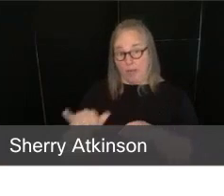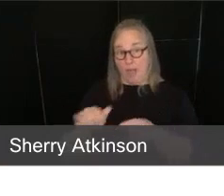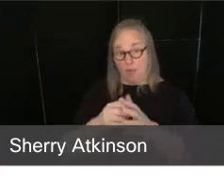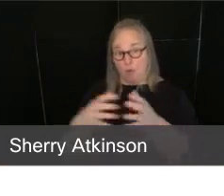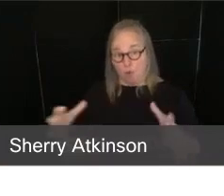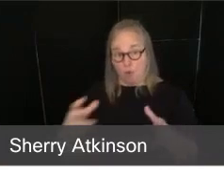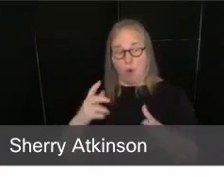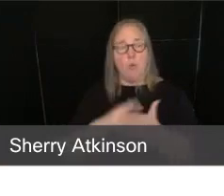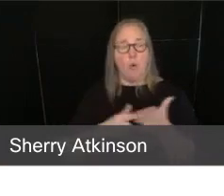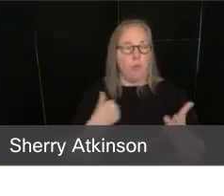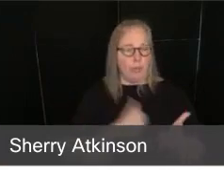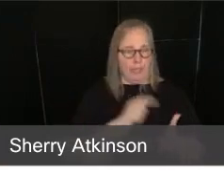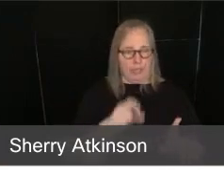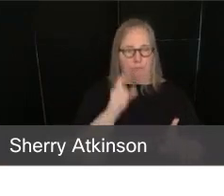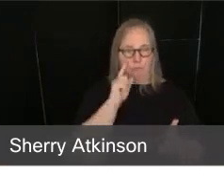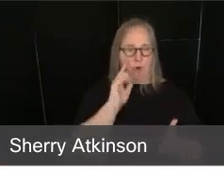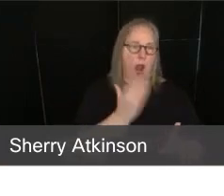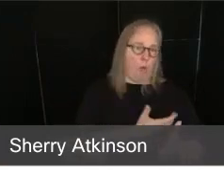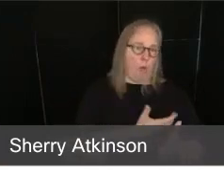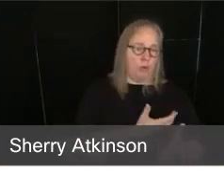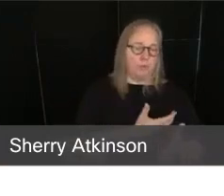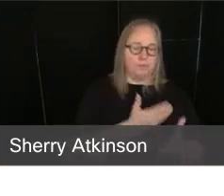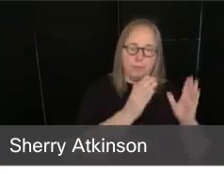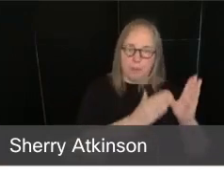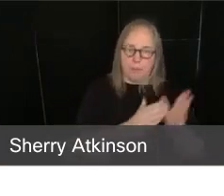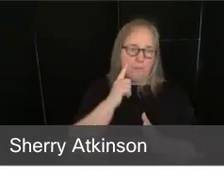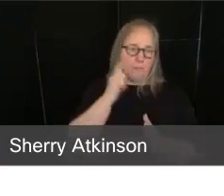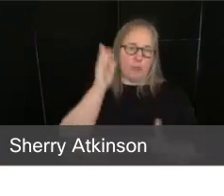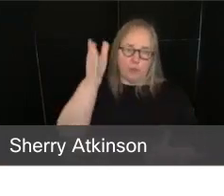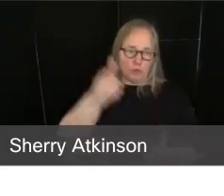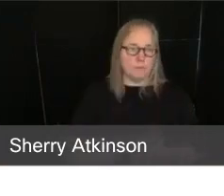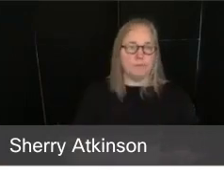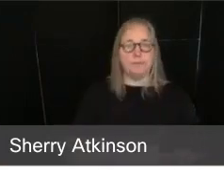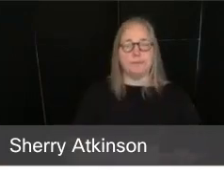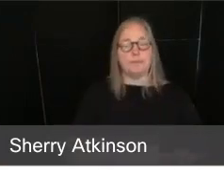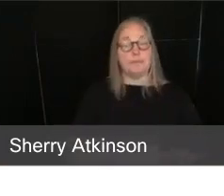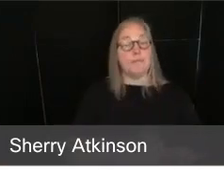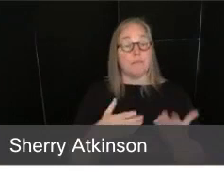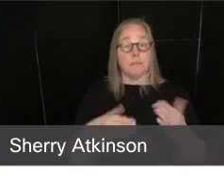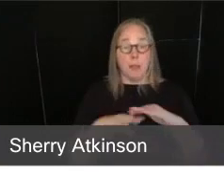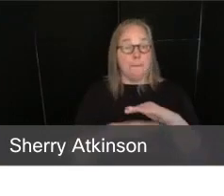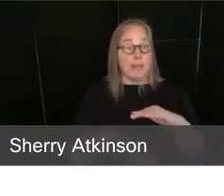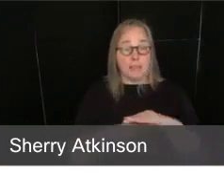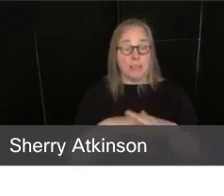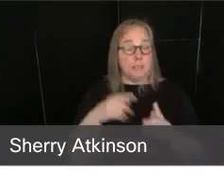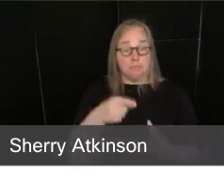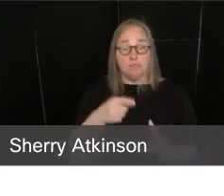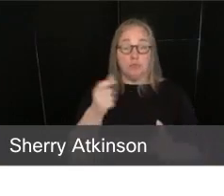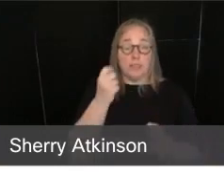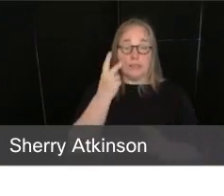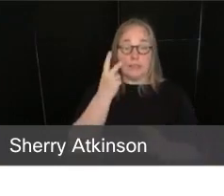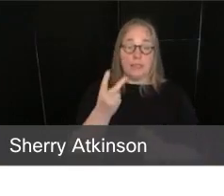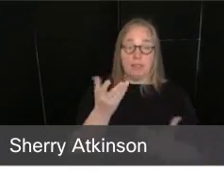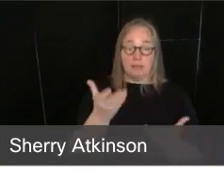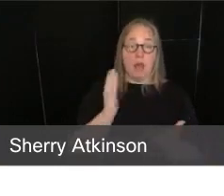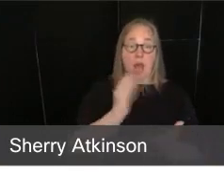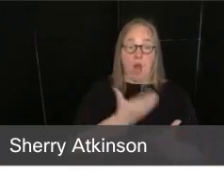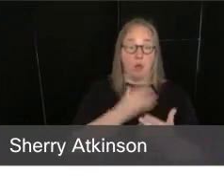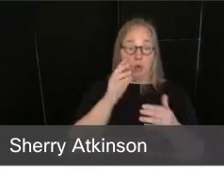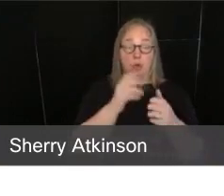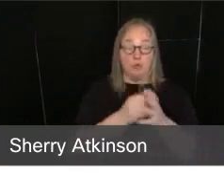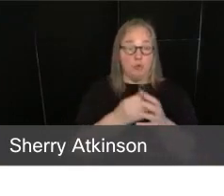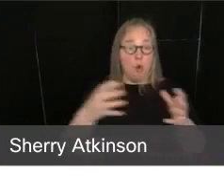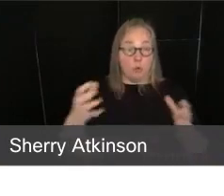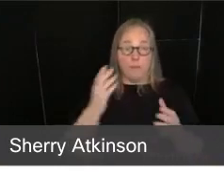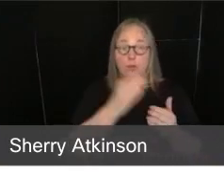for our planning for the future. So basically, you can see that our growth over the next